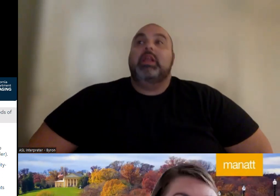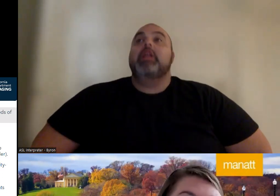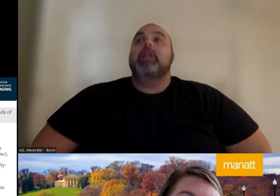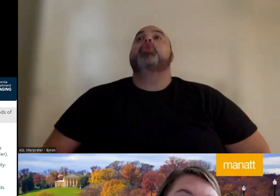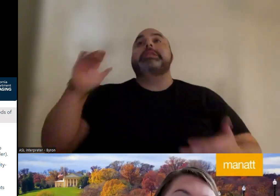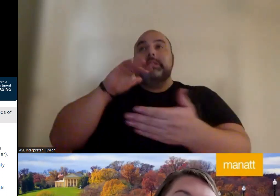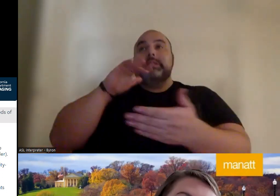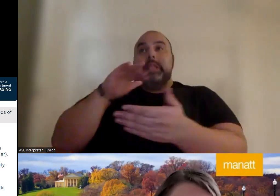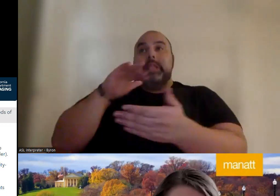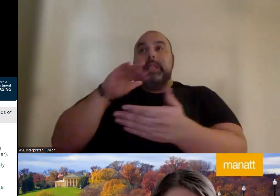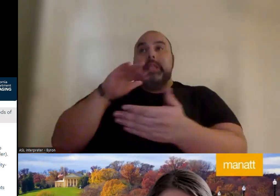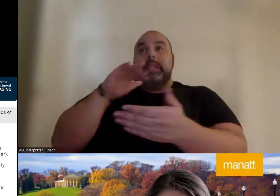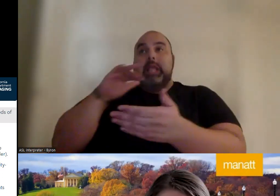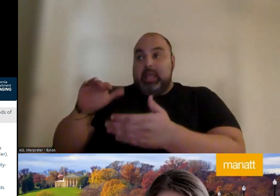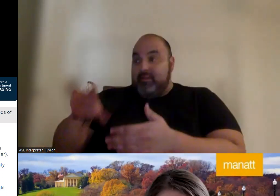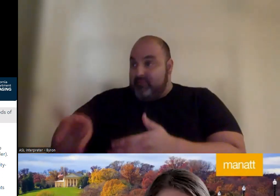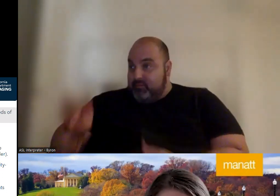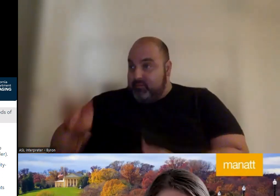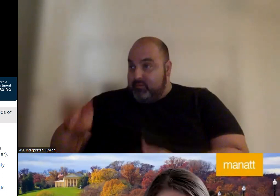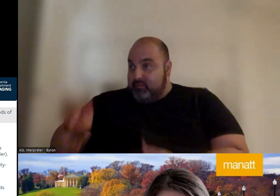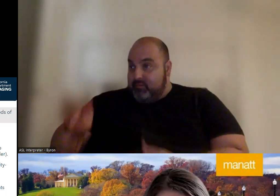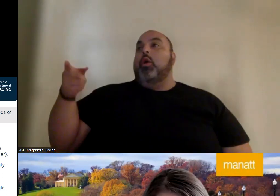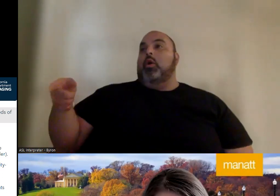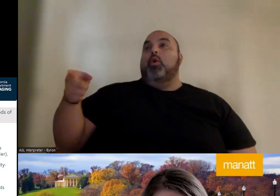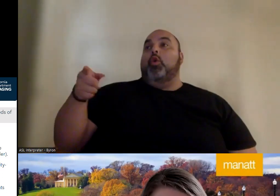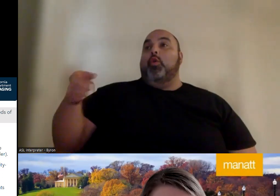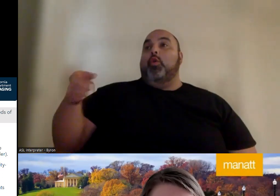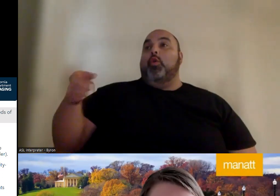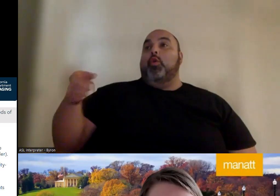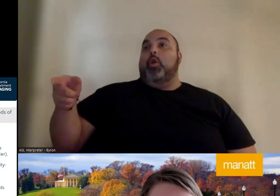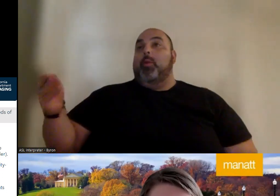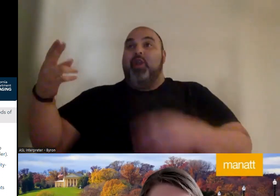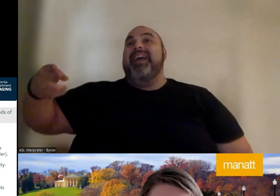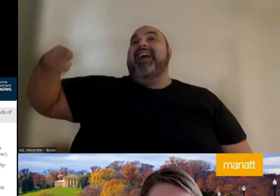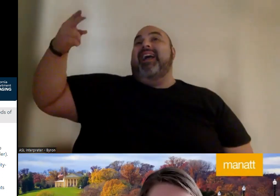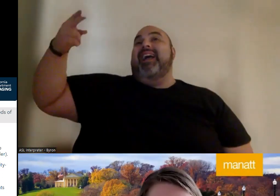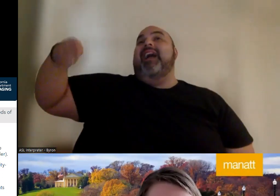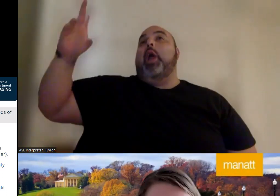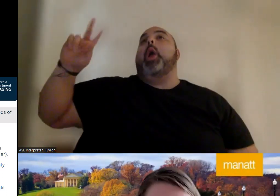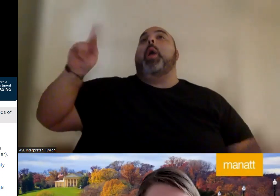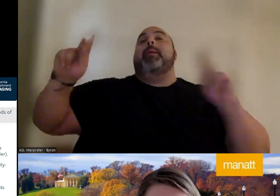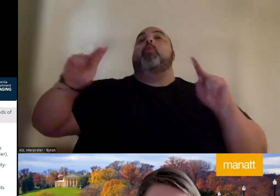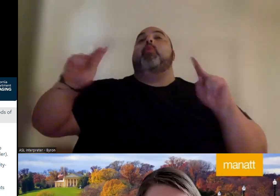informal caregiving was actually higher among residents in long-term care facilities compared to